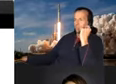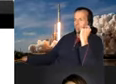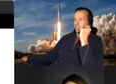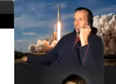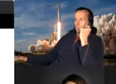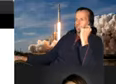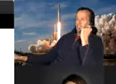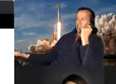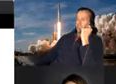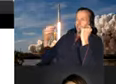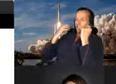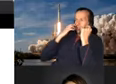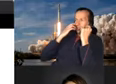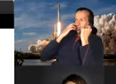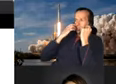transmission?